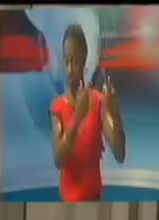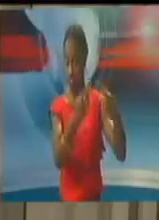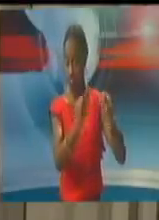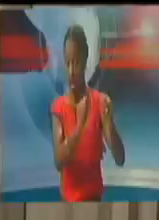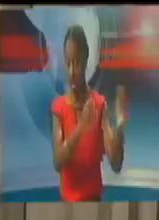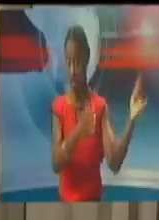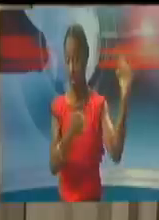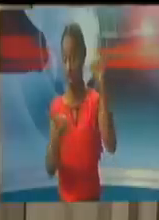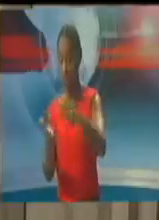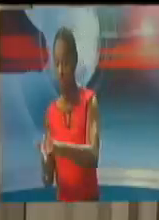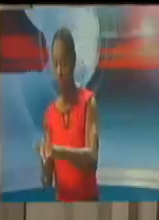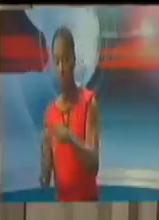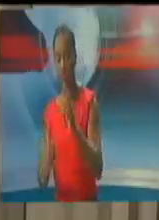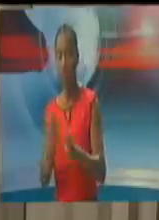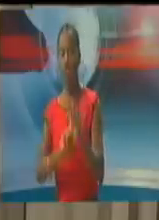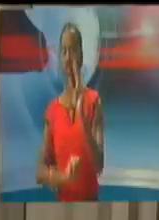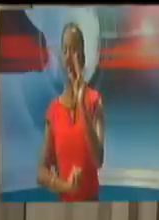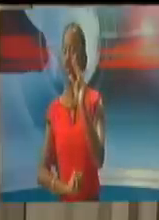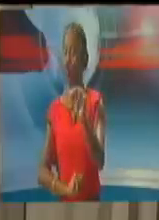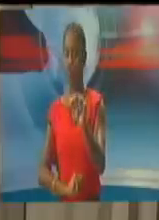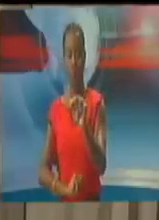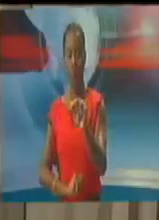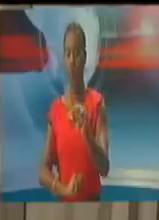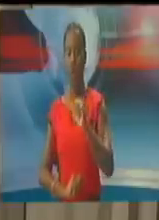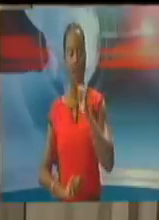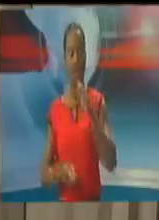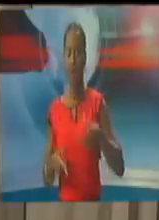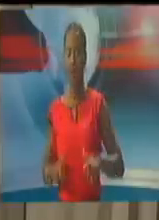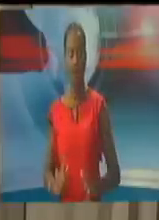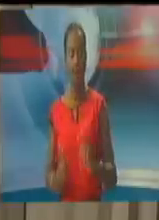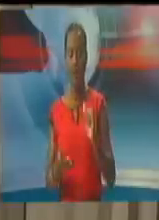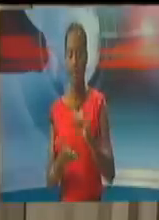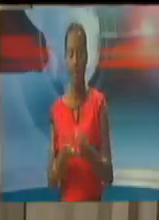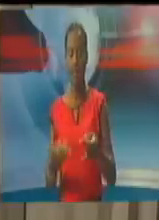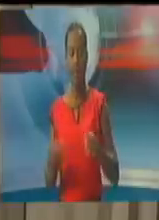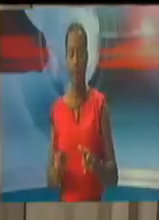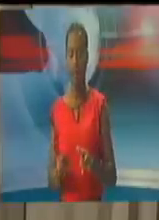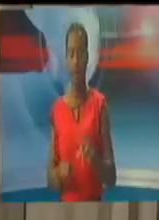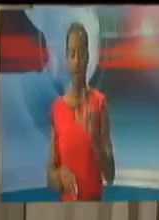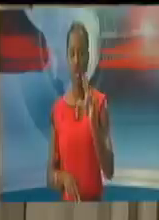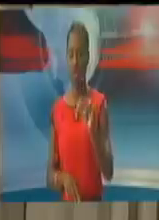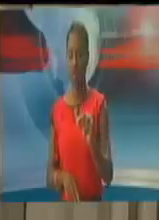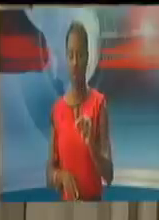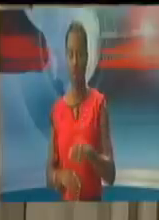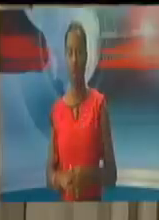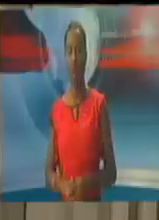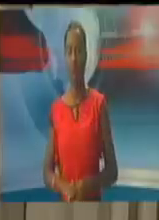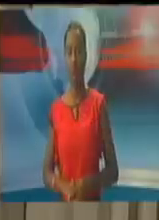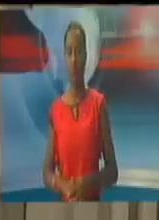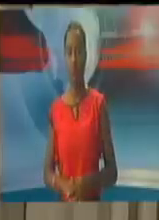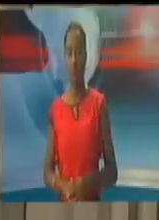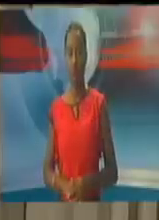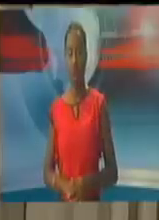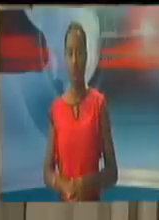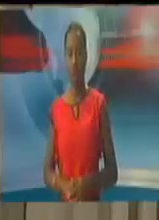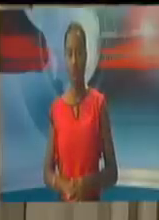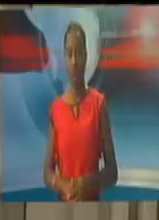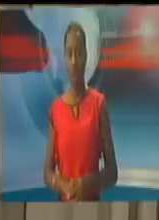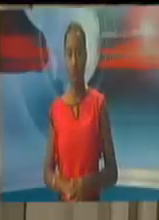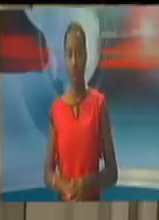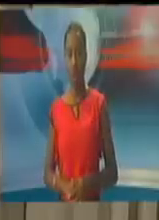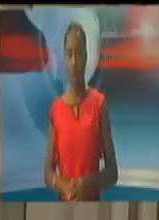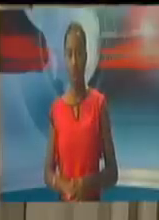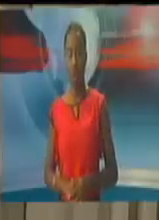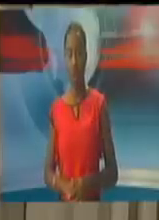country, we are not going to permit those countries to be used as an entrance point to the borders of Trinidad and Tobago, as